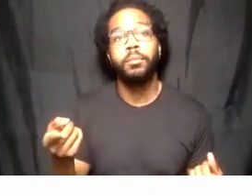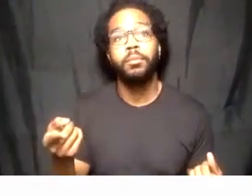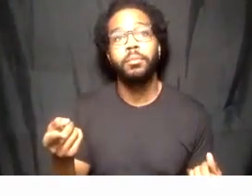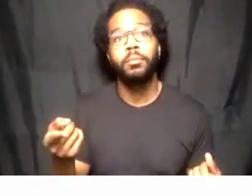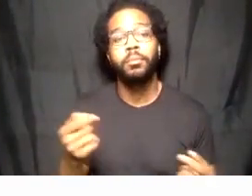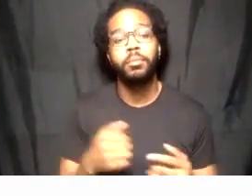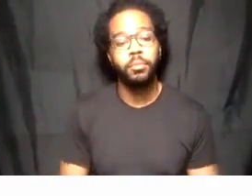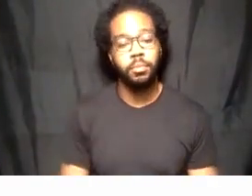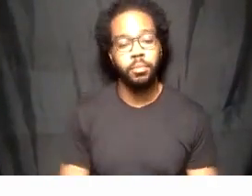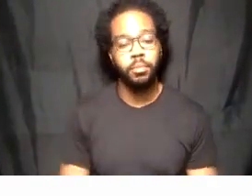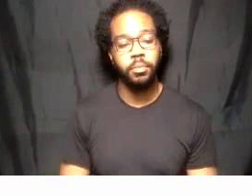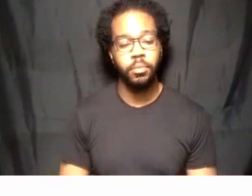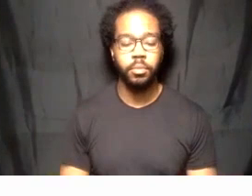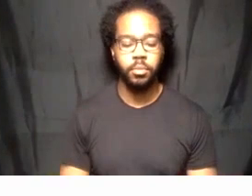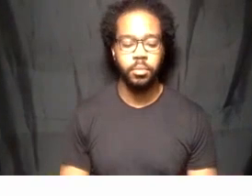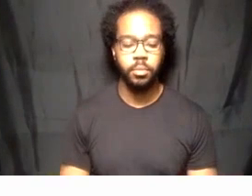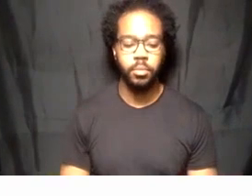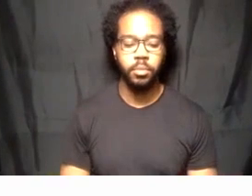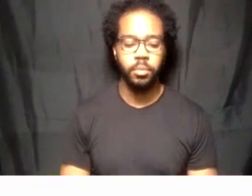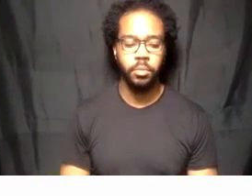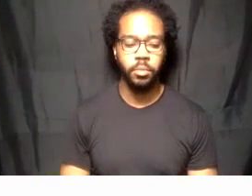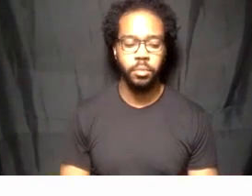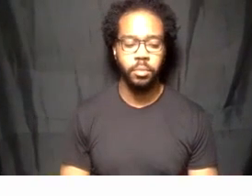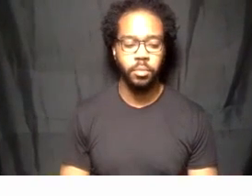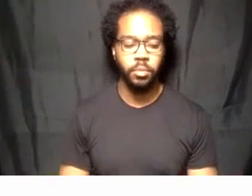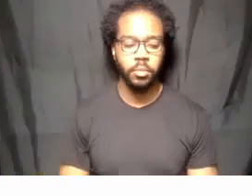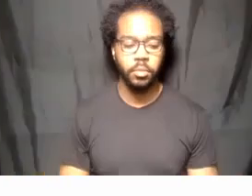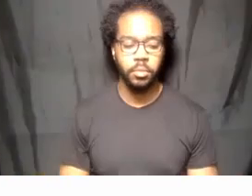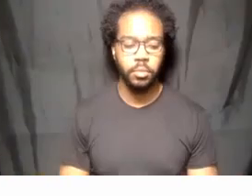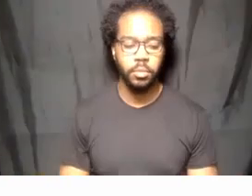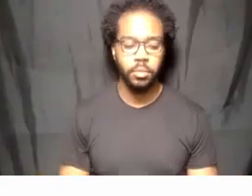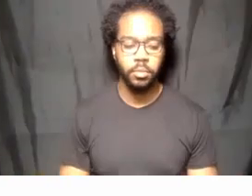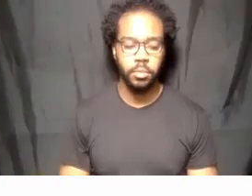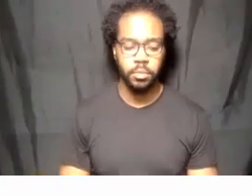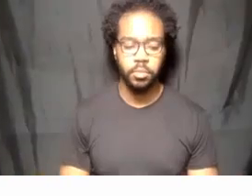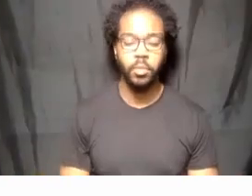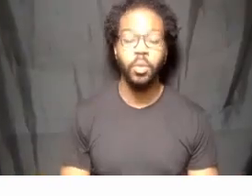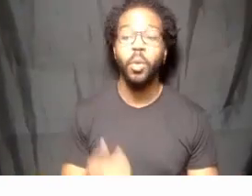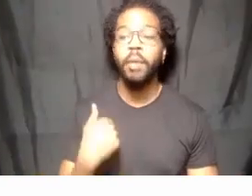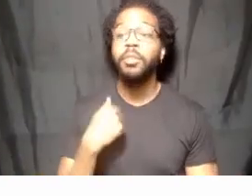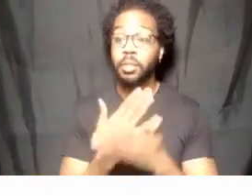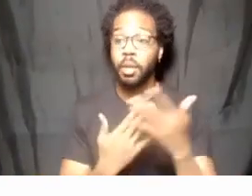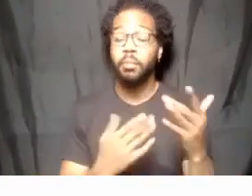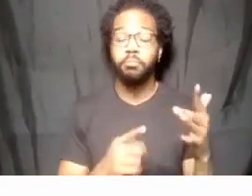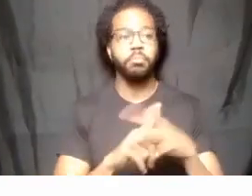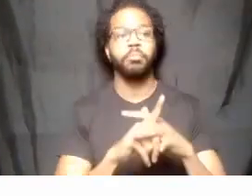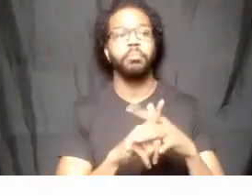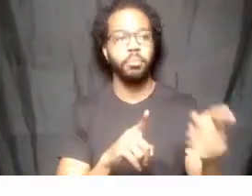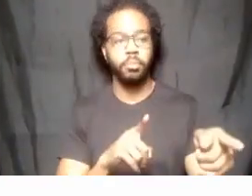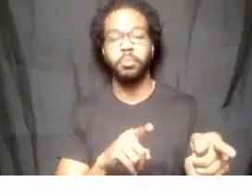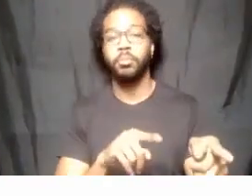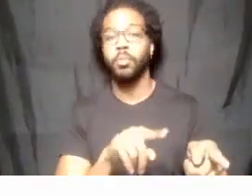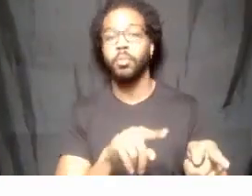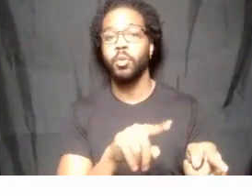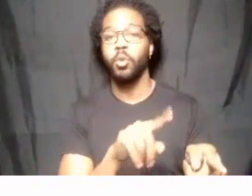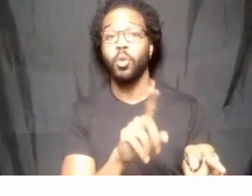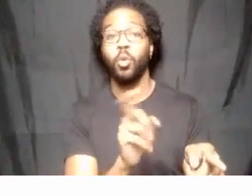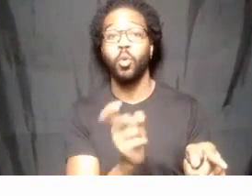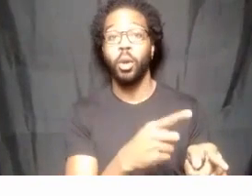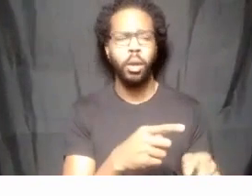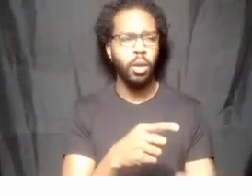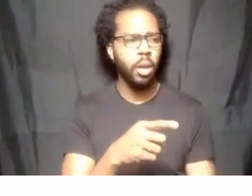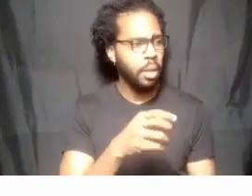me, we have had some instances where there have been questions about whether providers are properly